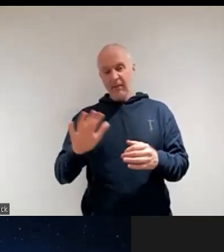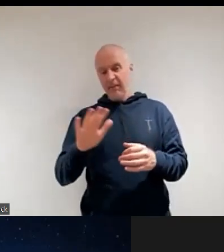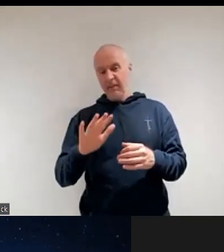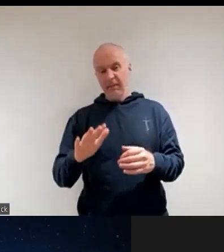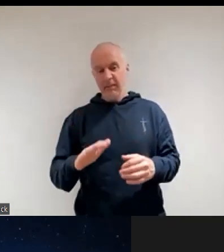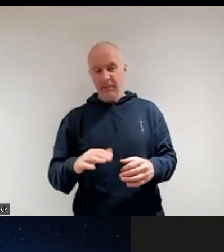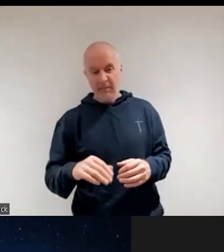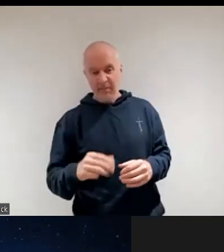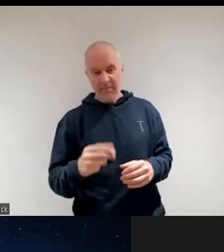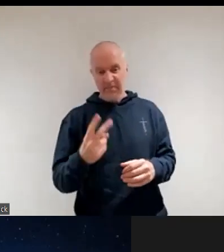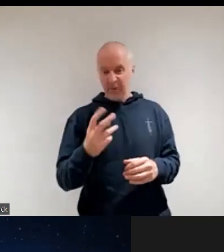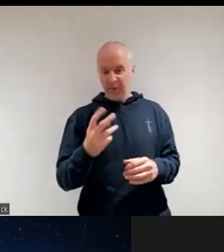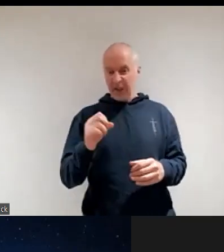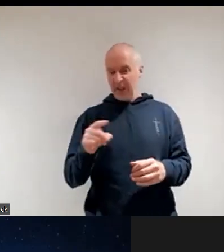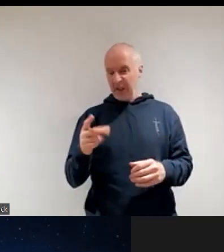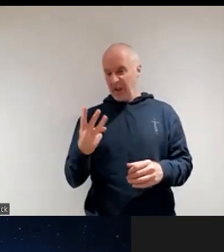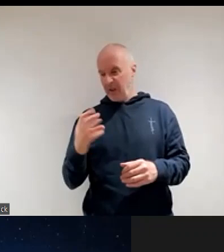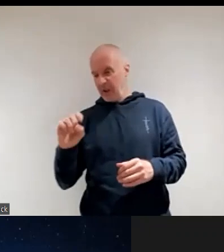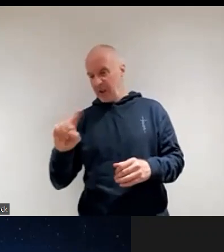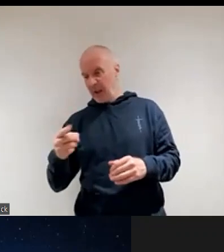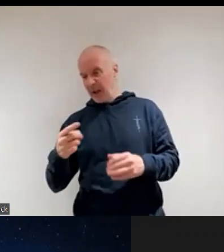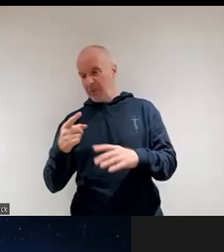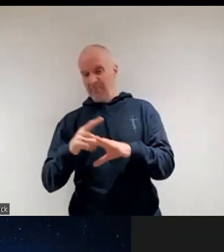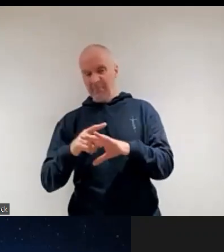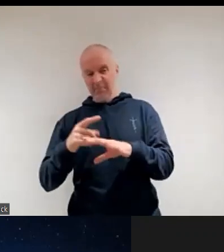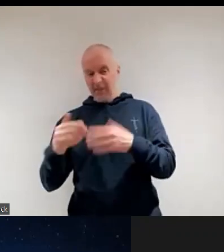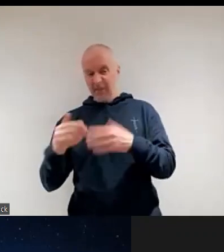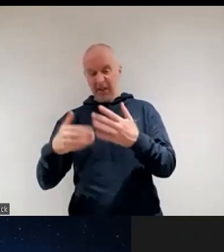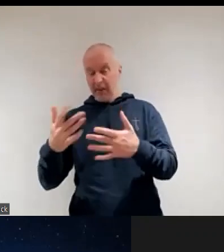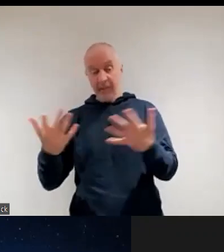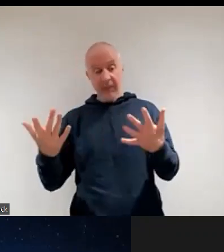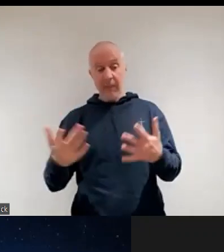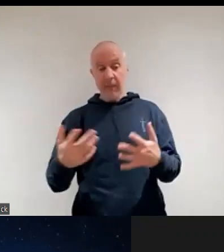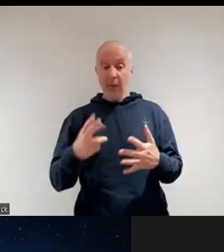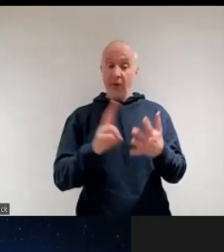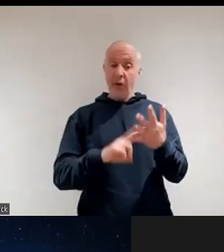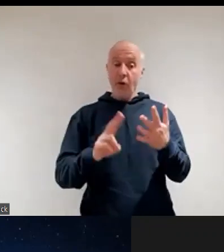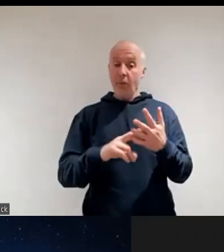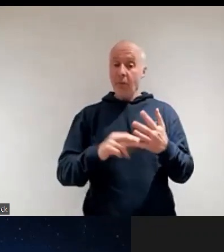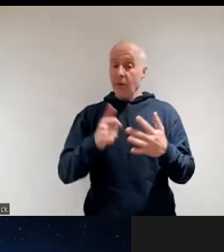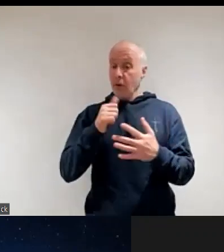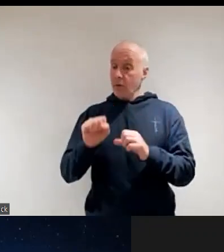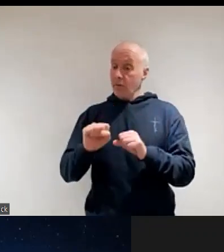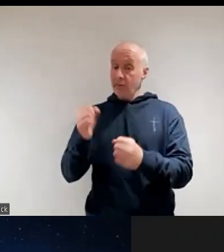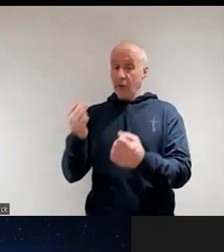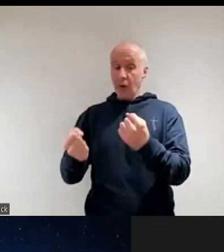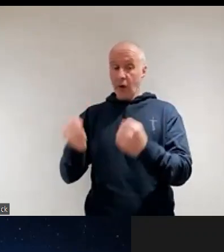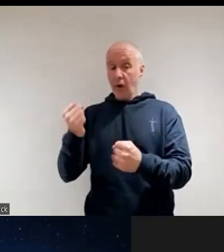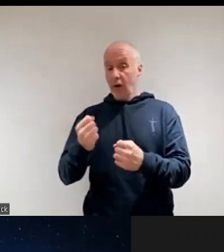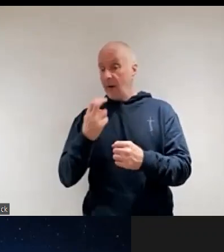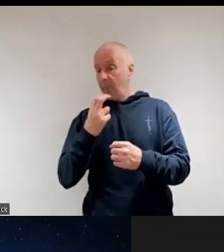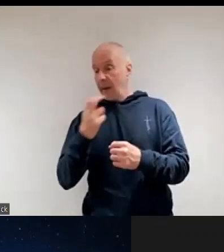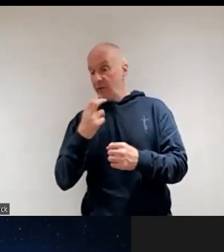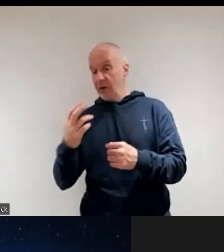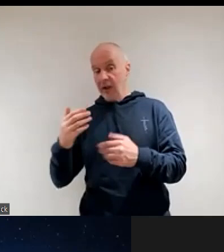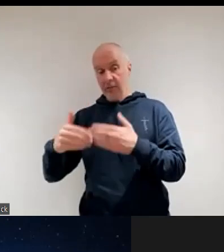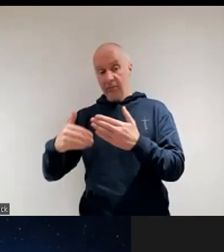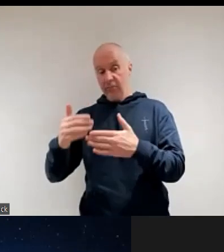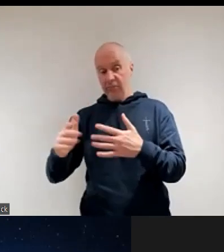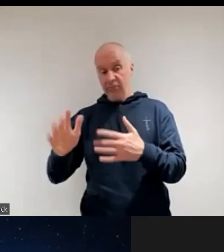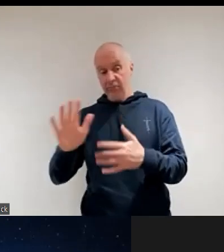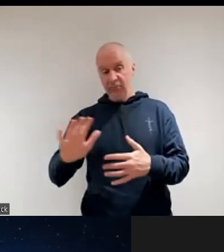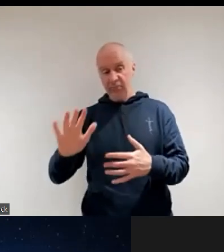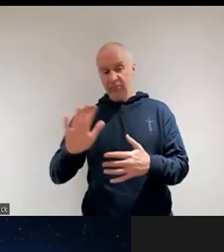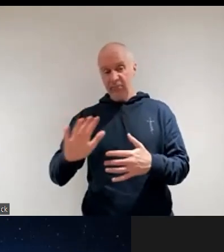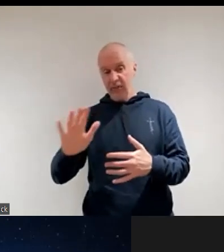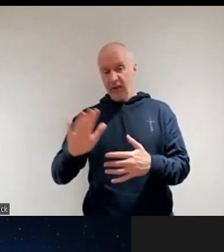thousands of tons. But in the normal use of your car, of the battery, normally will be, I think, more